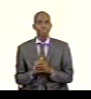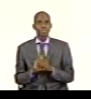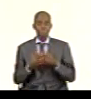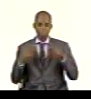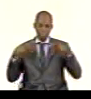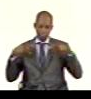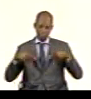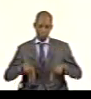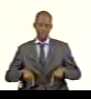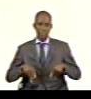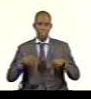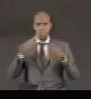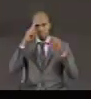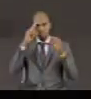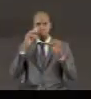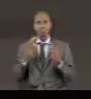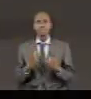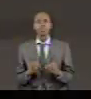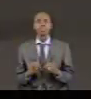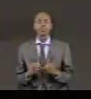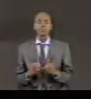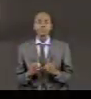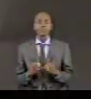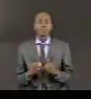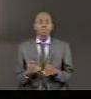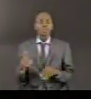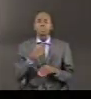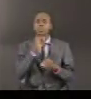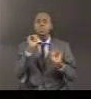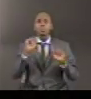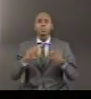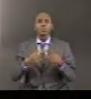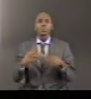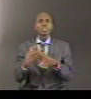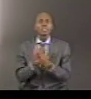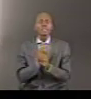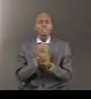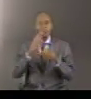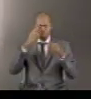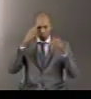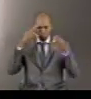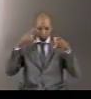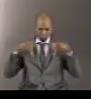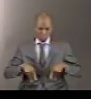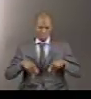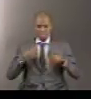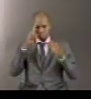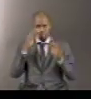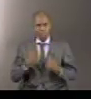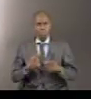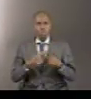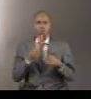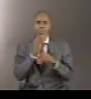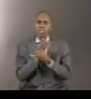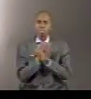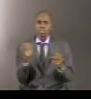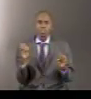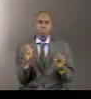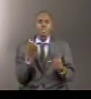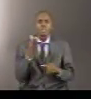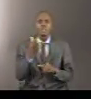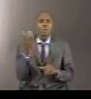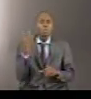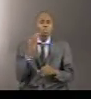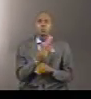personal decision. They couldn't take personal decision to be saved. There wasn't any lack